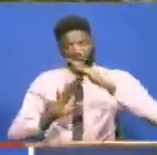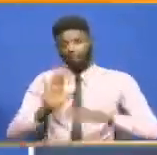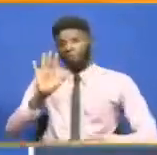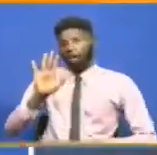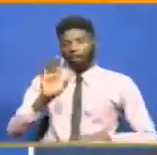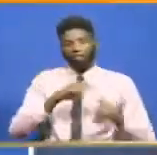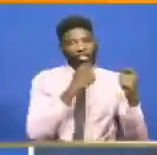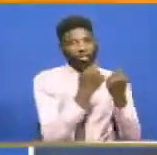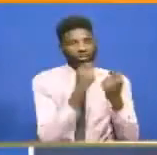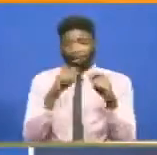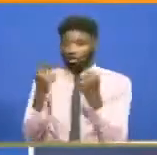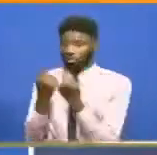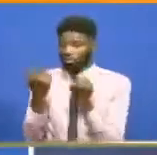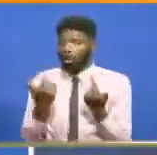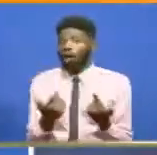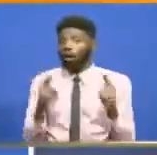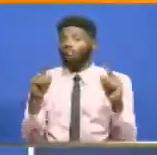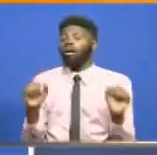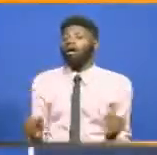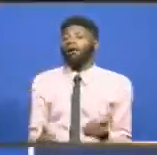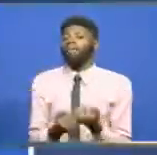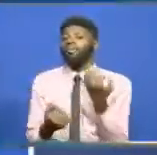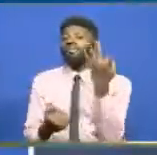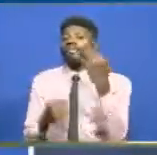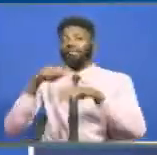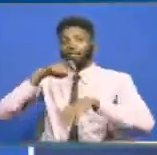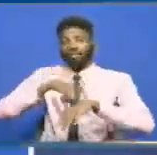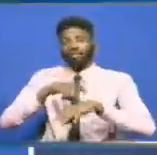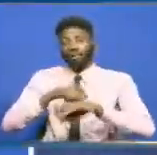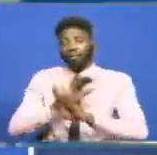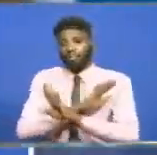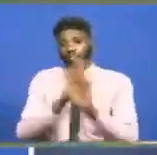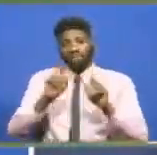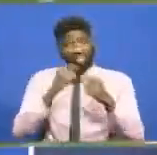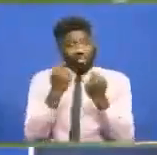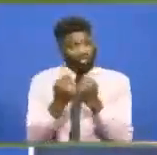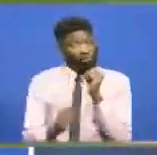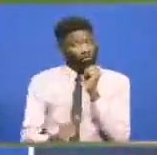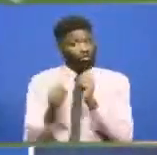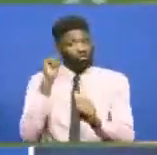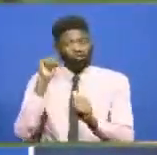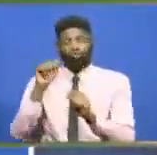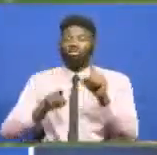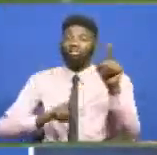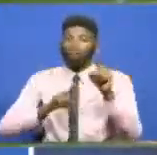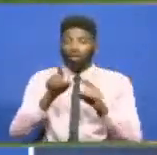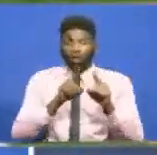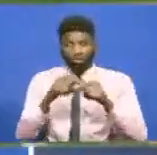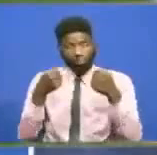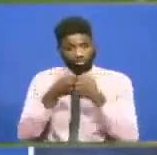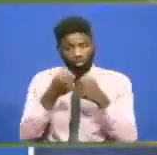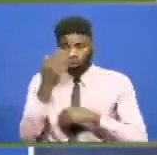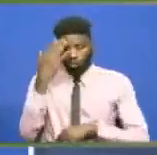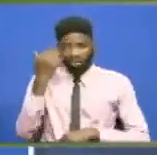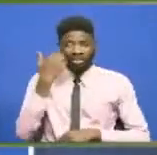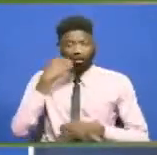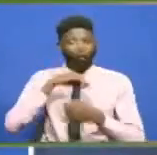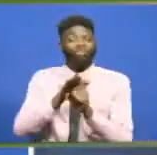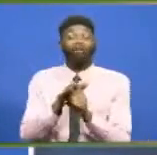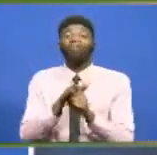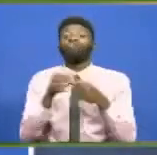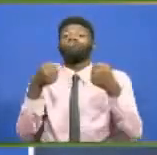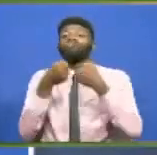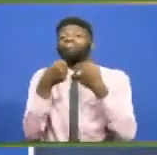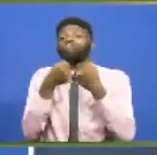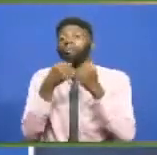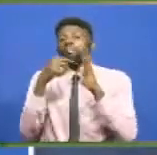team, which will be made during 3 opportunities. A team that refuses to travel for a game due to COVID-19 matters would lose the match,